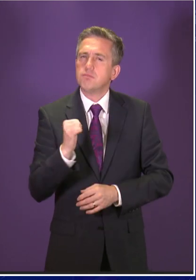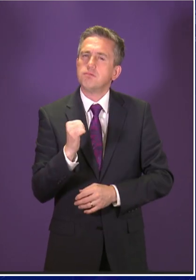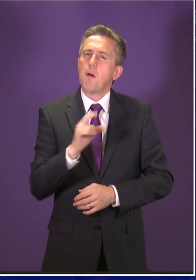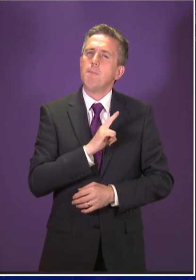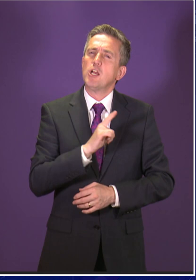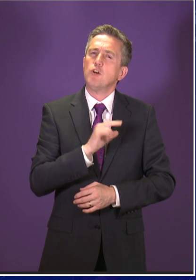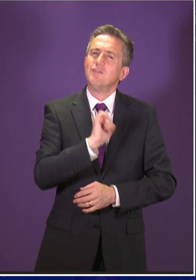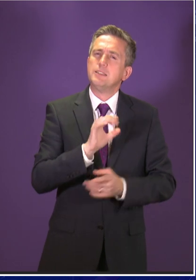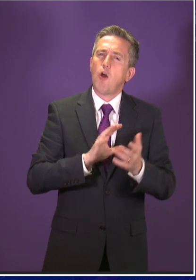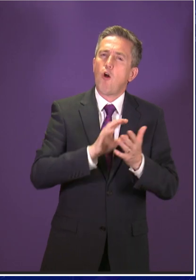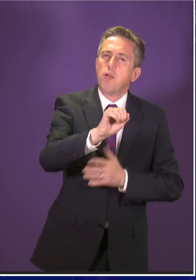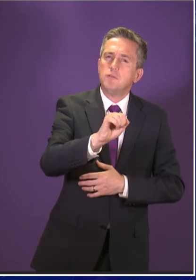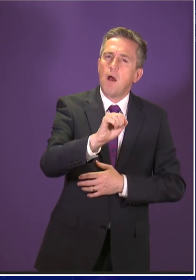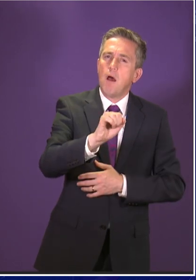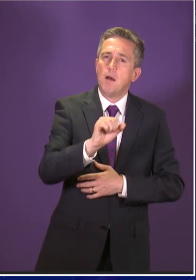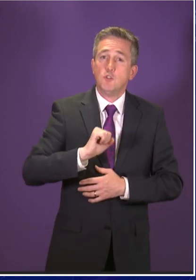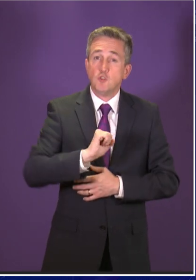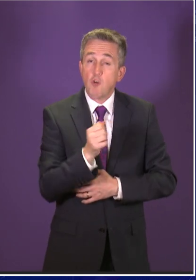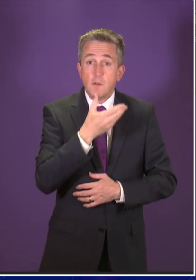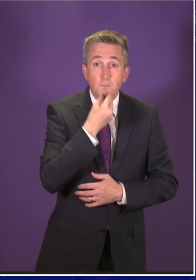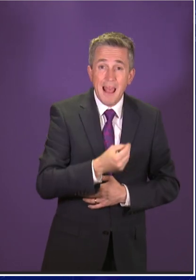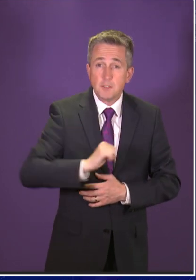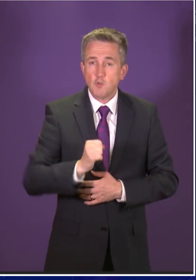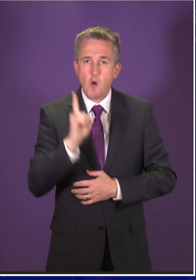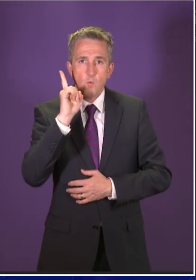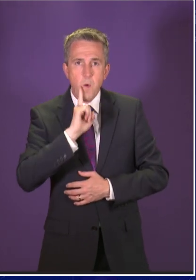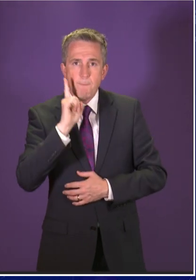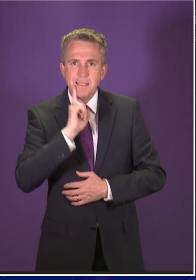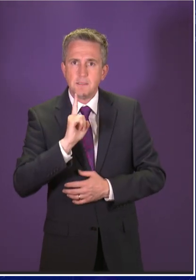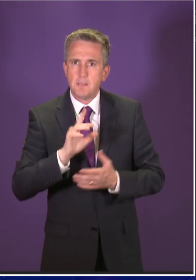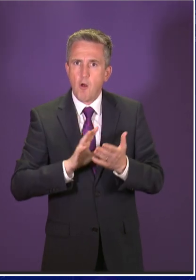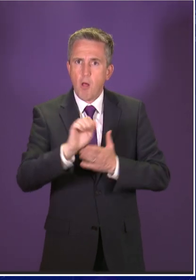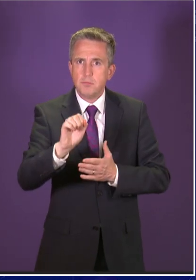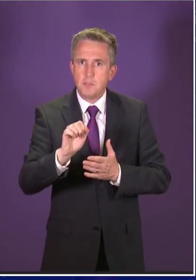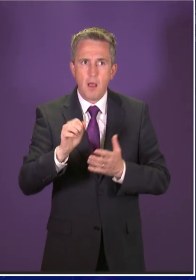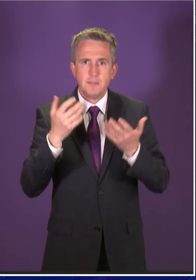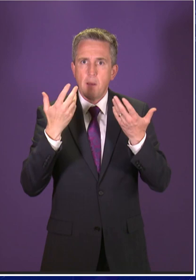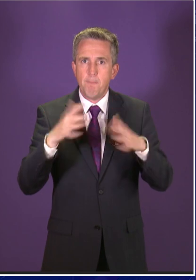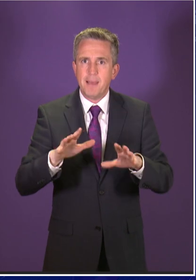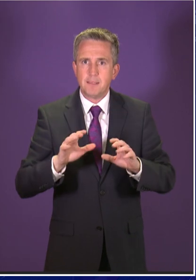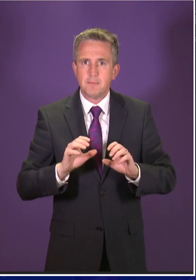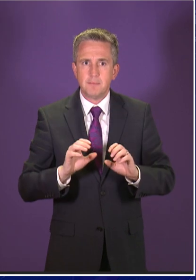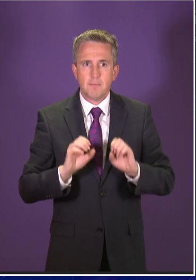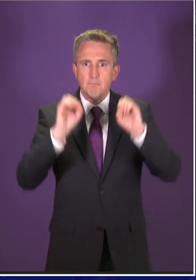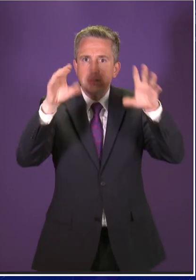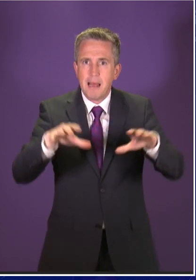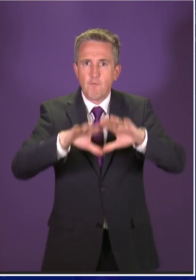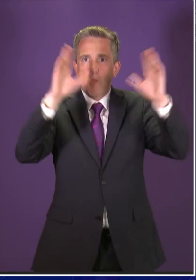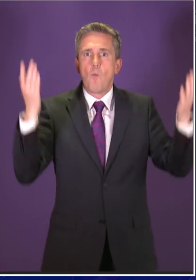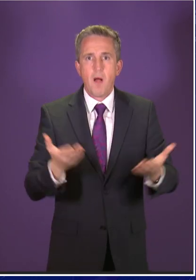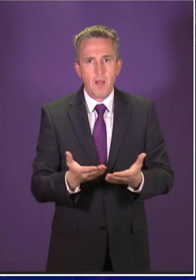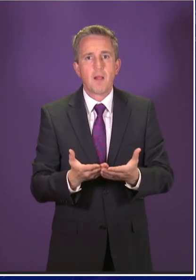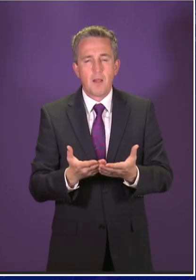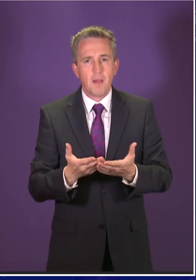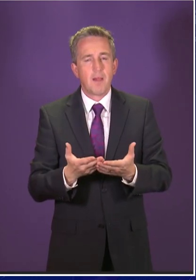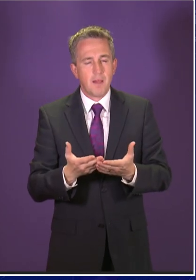culture. Scots men and Scots women have taken their culture around the globe, and the Scottish diaspora